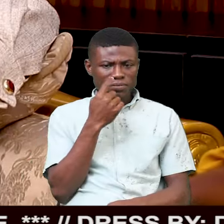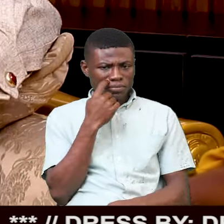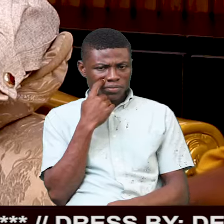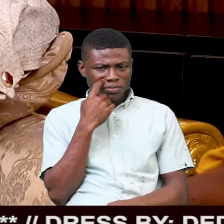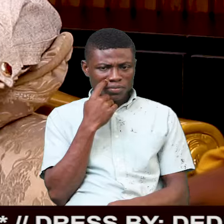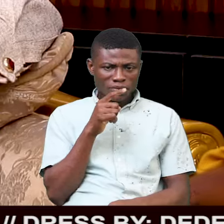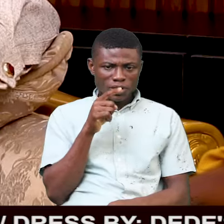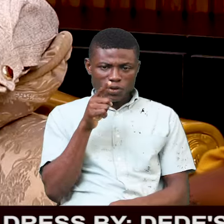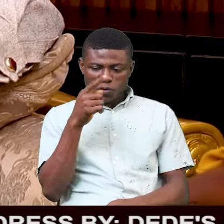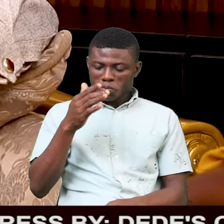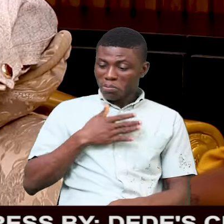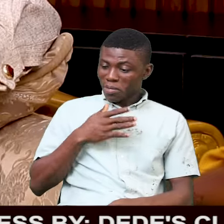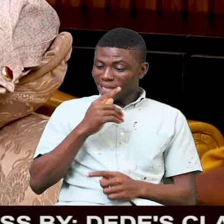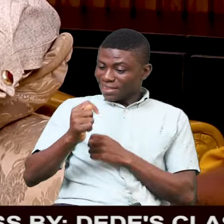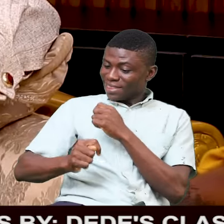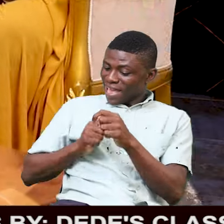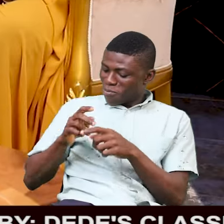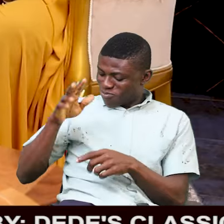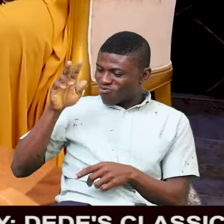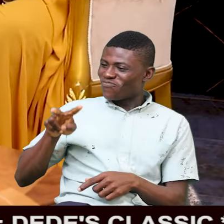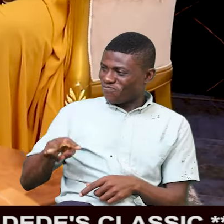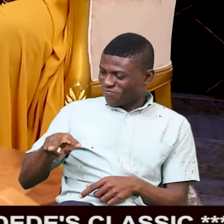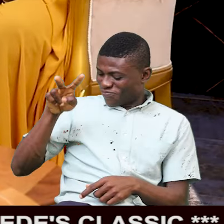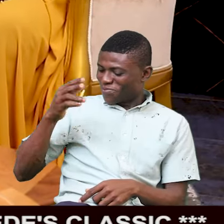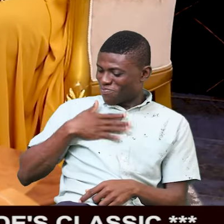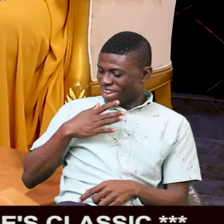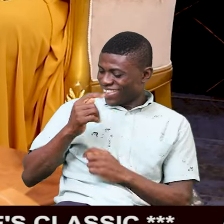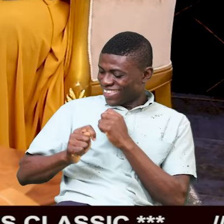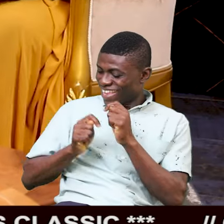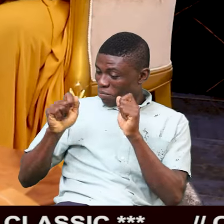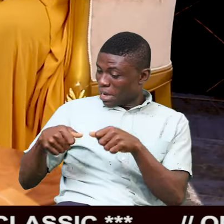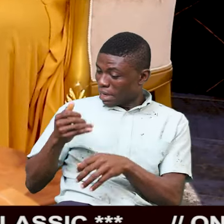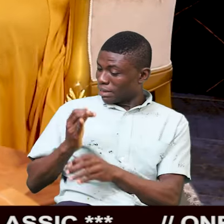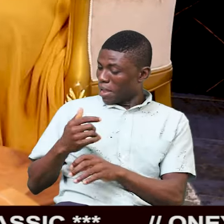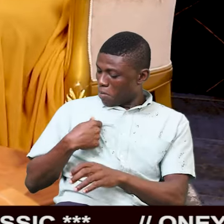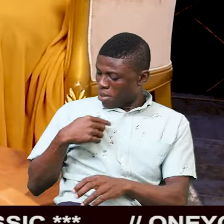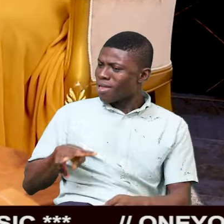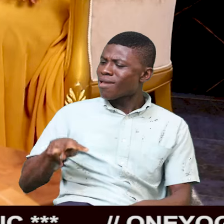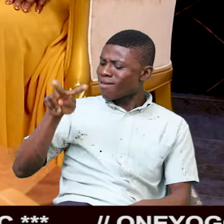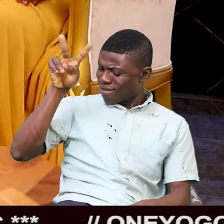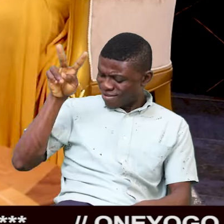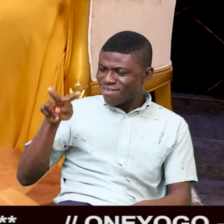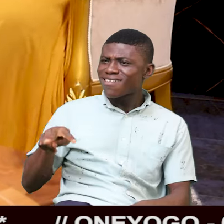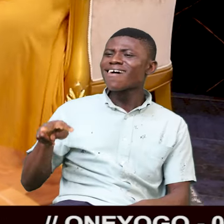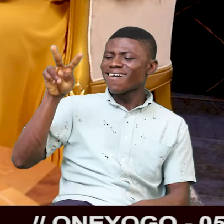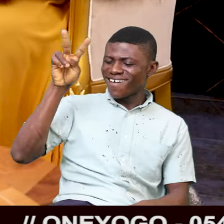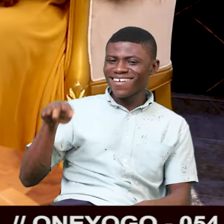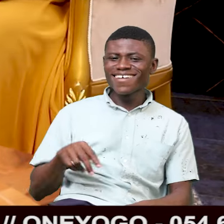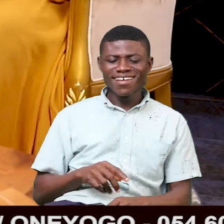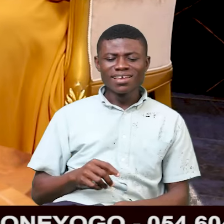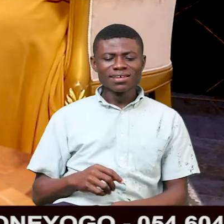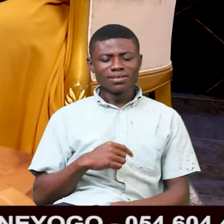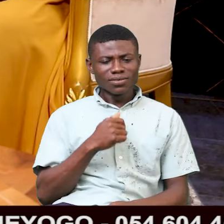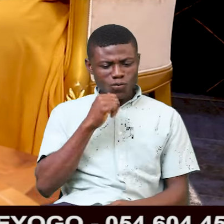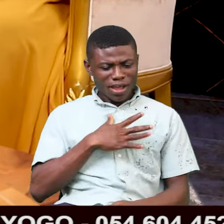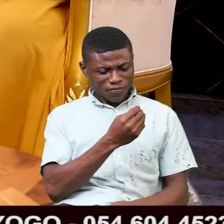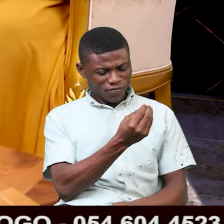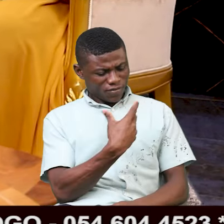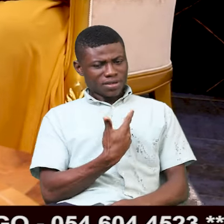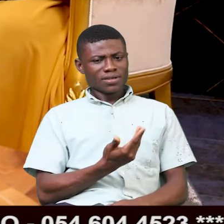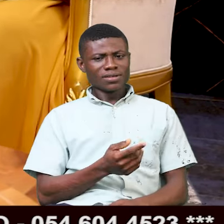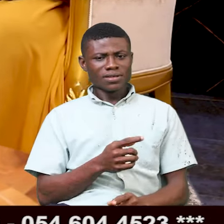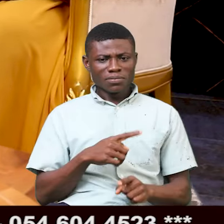because. Are you my type? My Gloria.